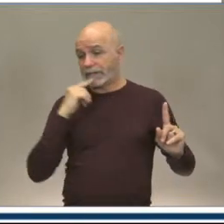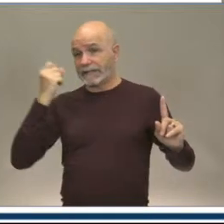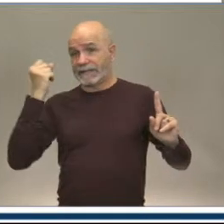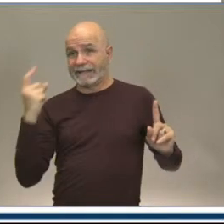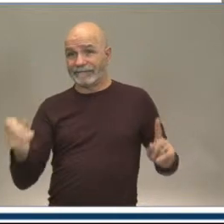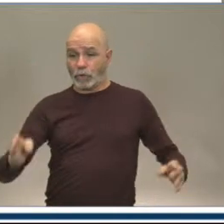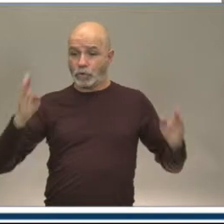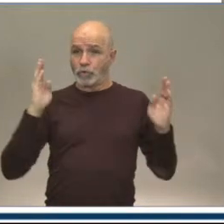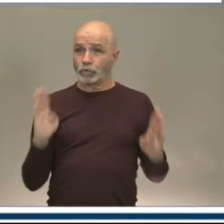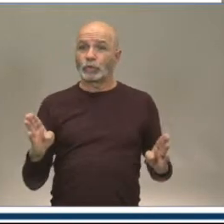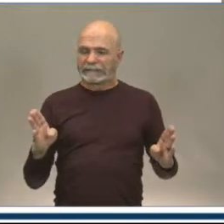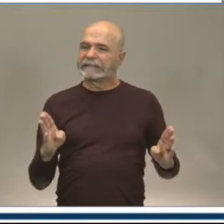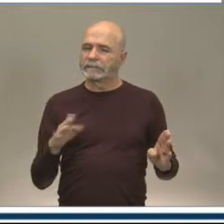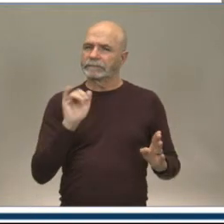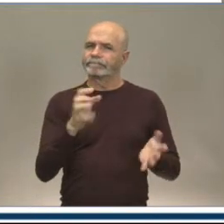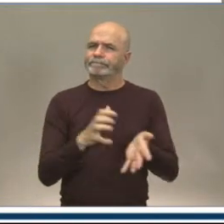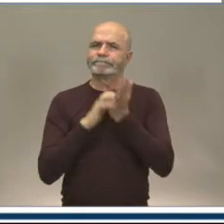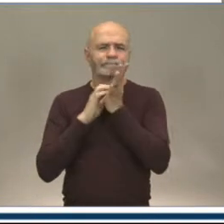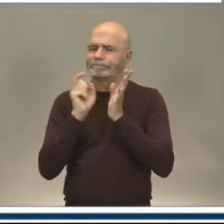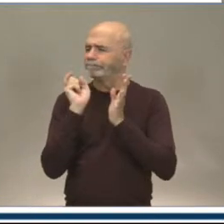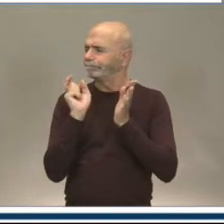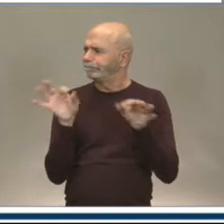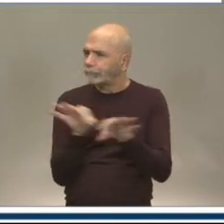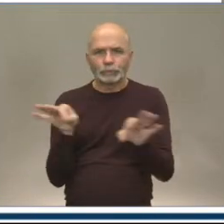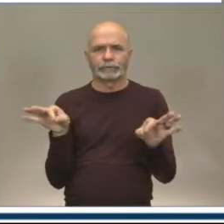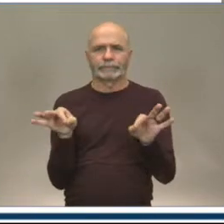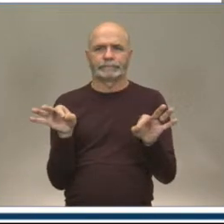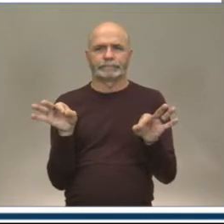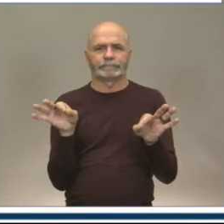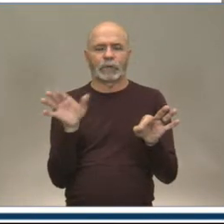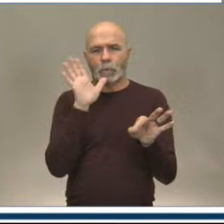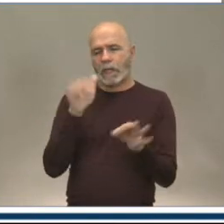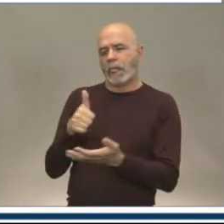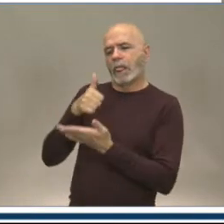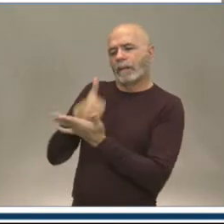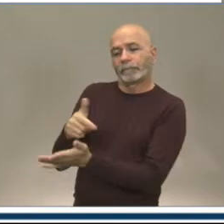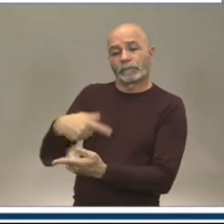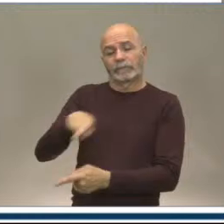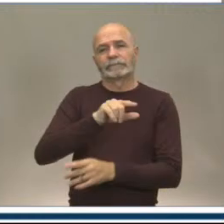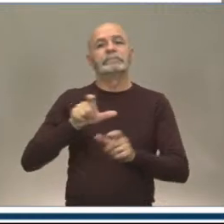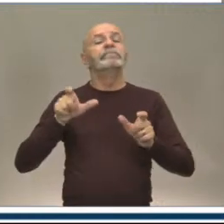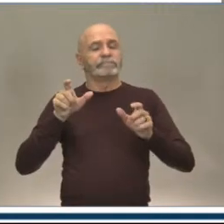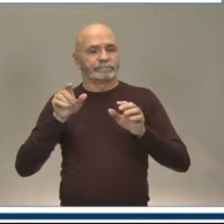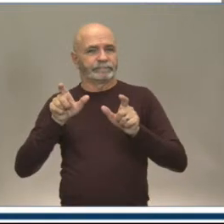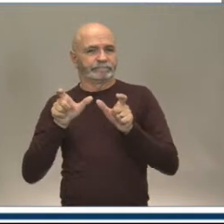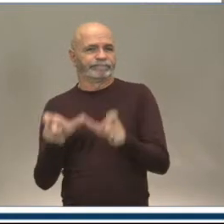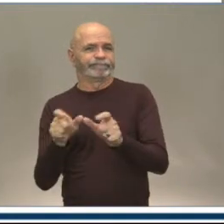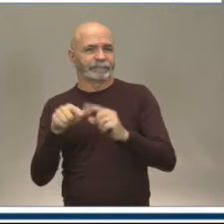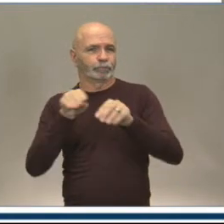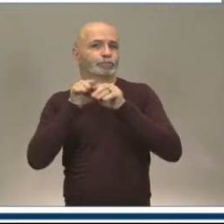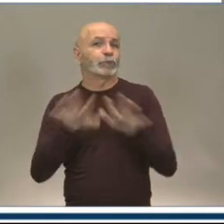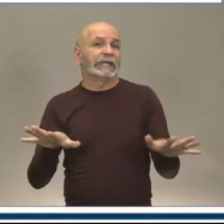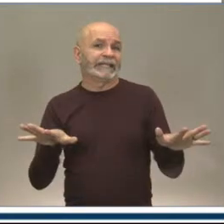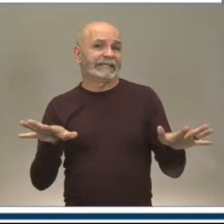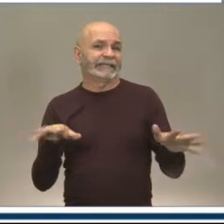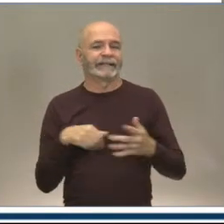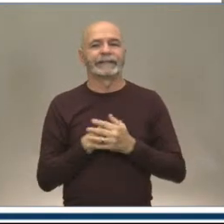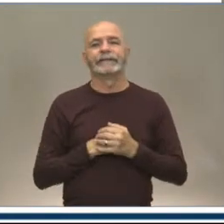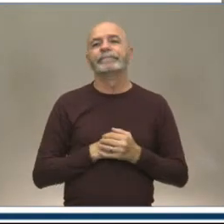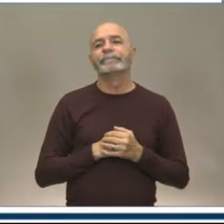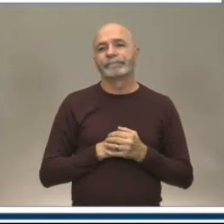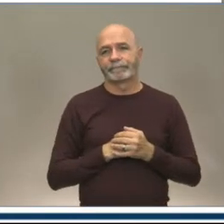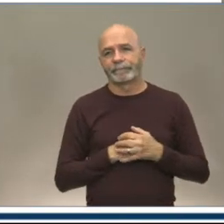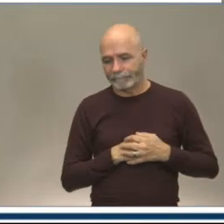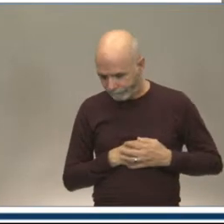major addition to our ability to limit the spread of the virus. And as I said, it's not